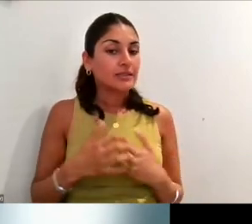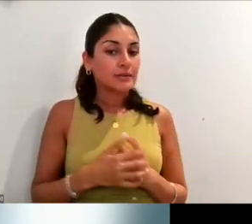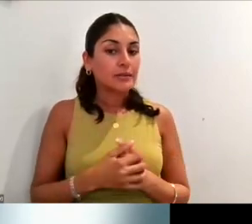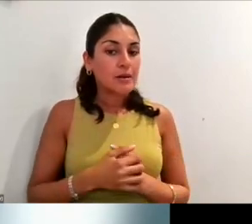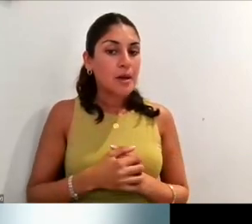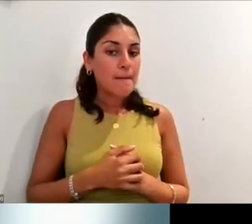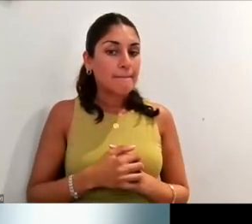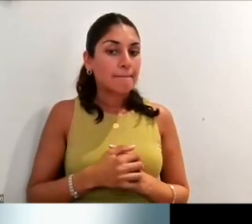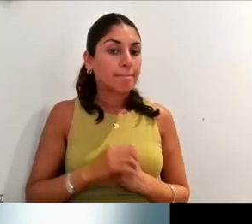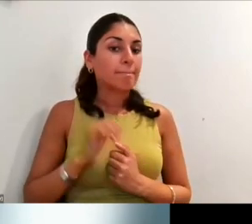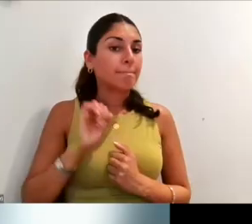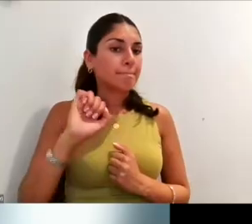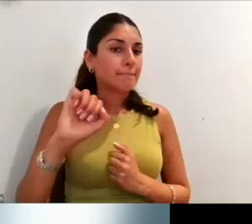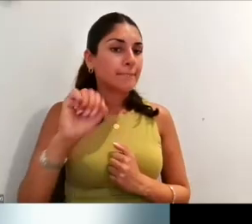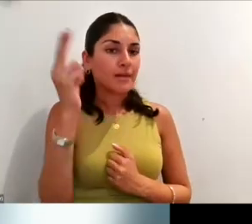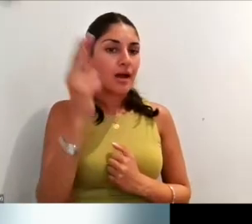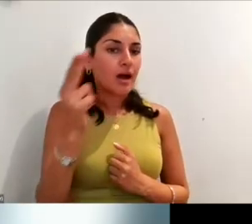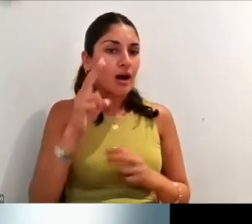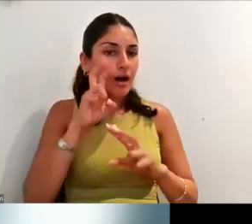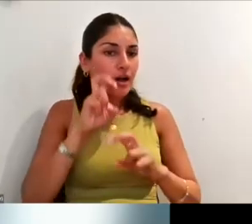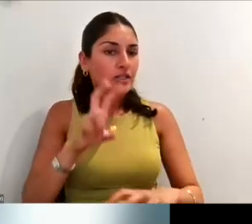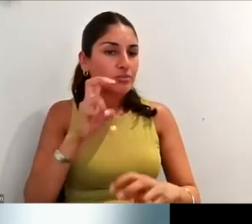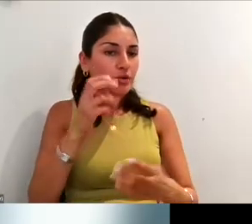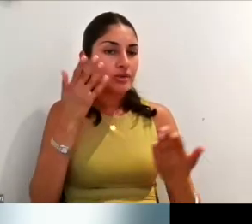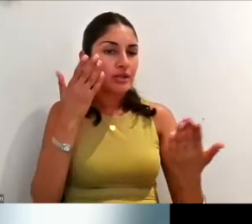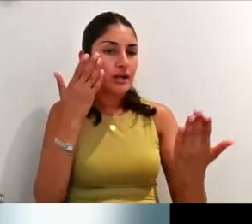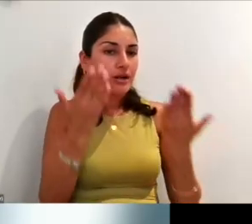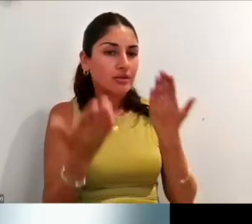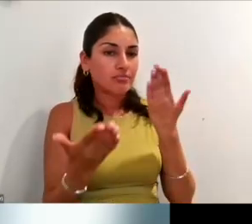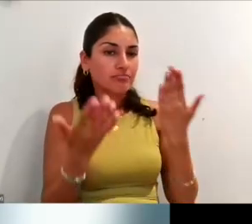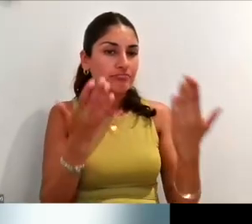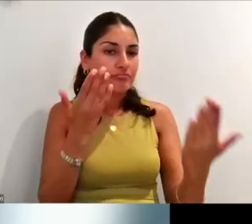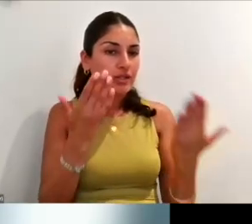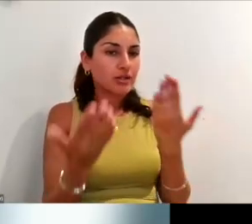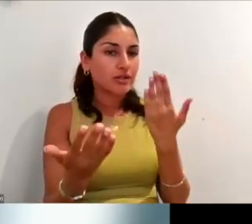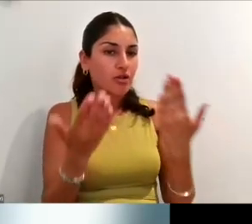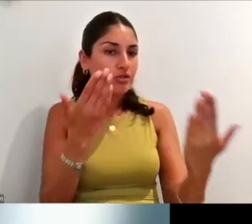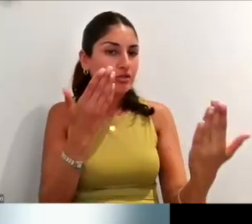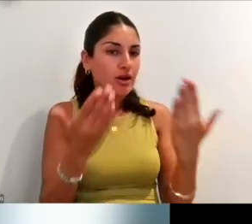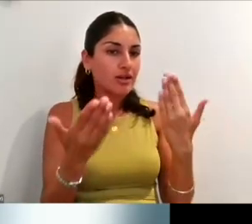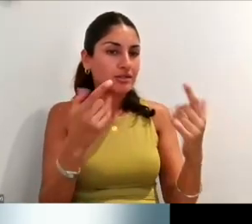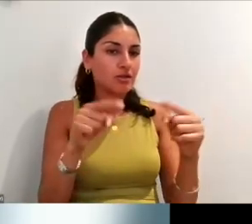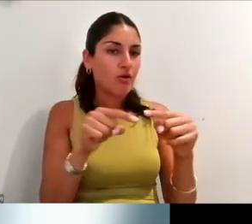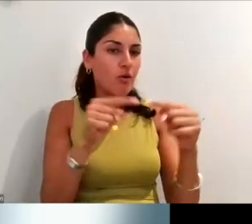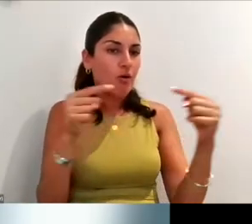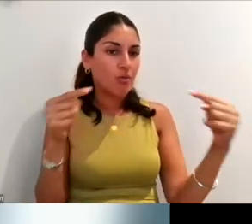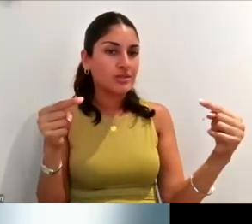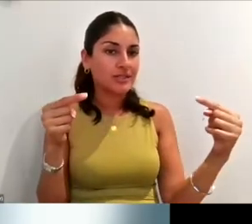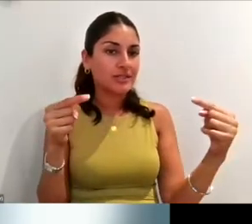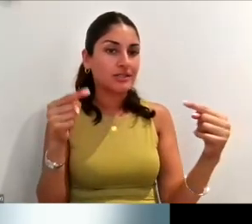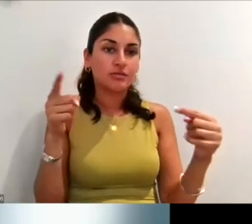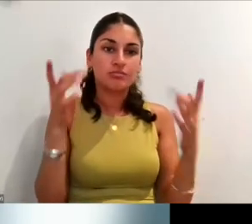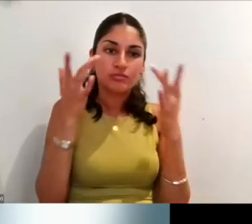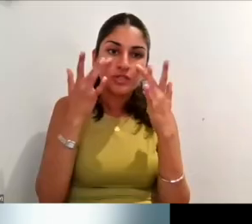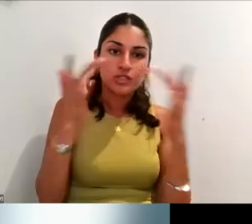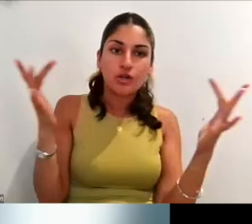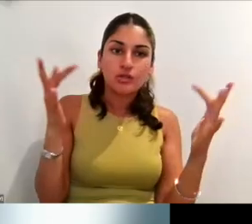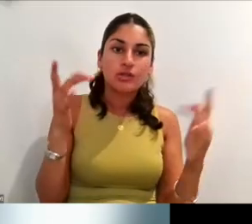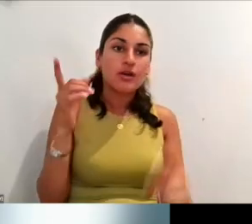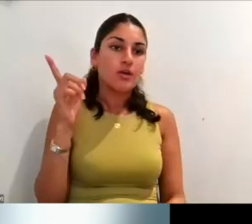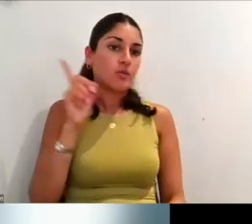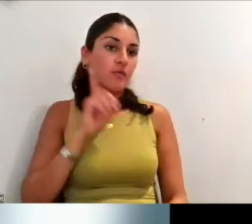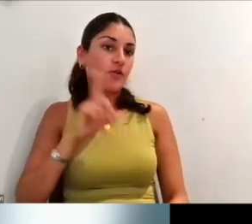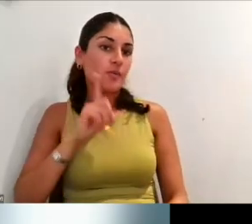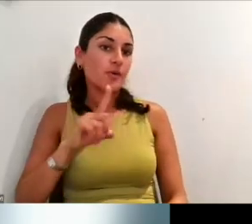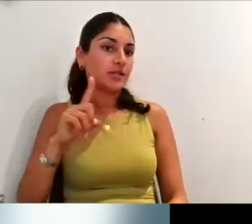it's about finding the opposites. And the irony is that she presents it putting one in female form on the